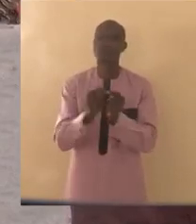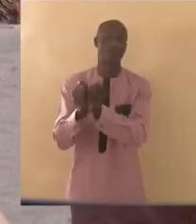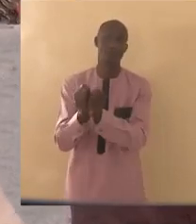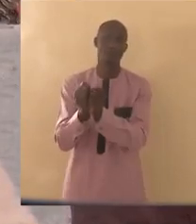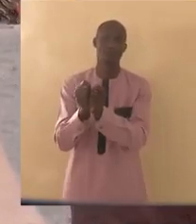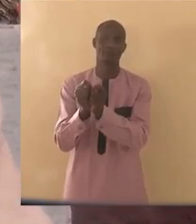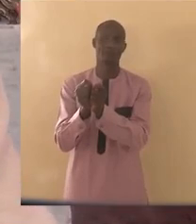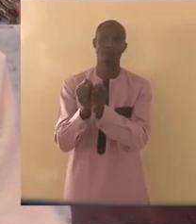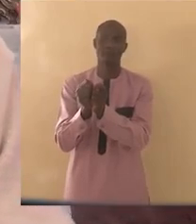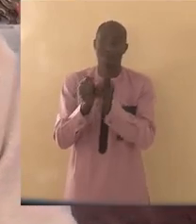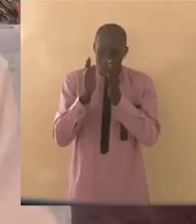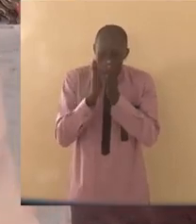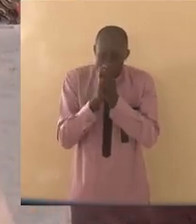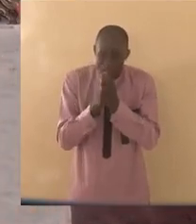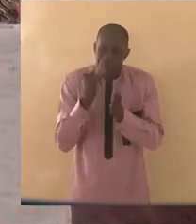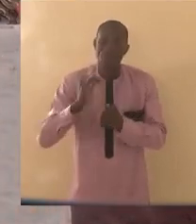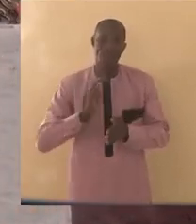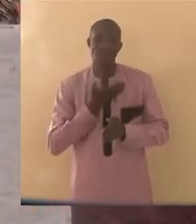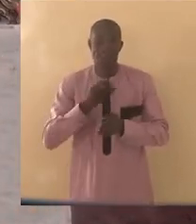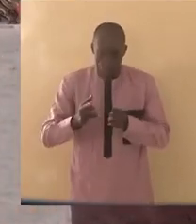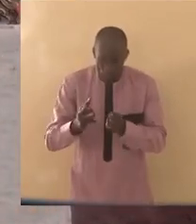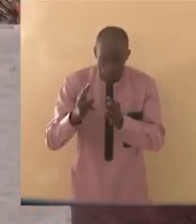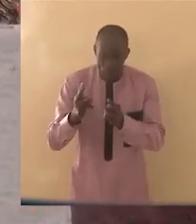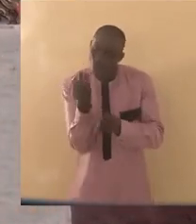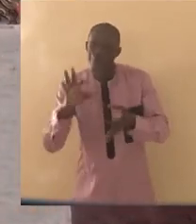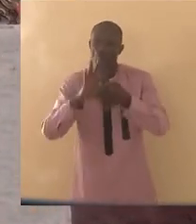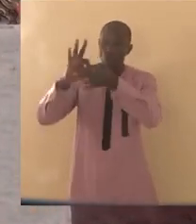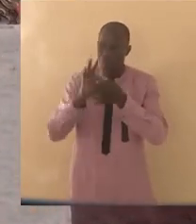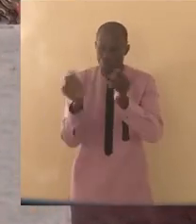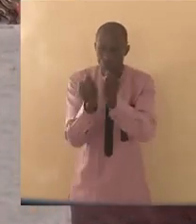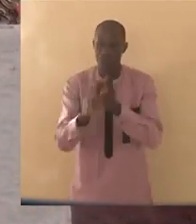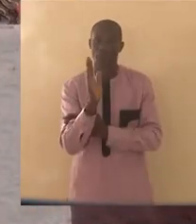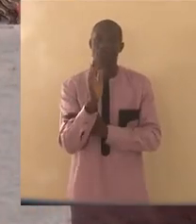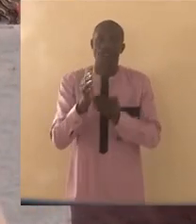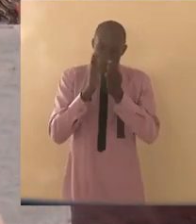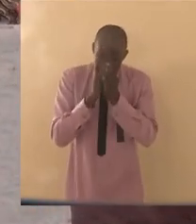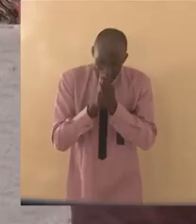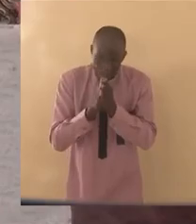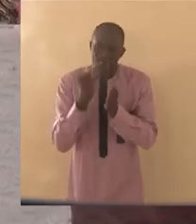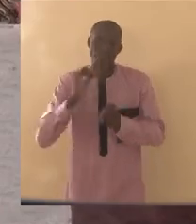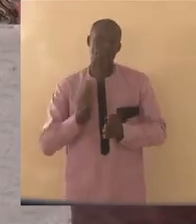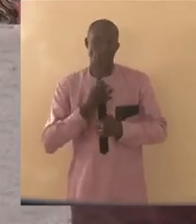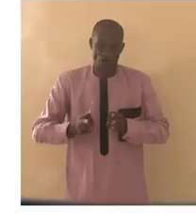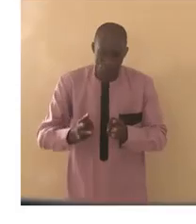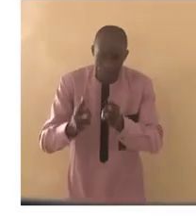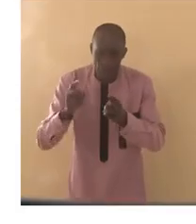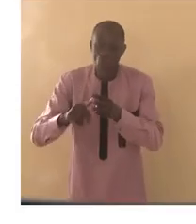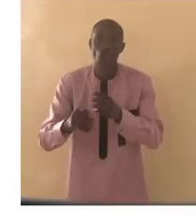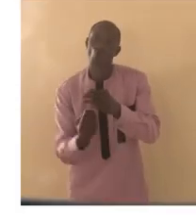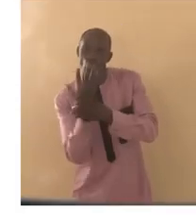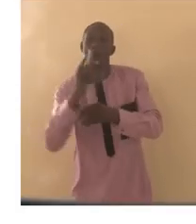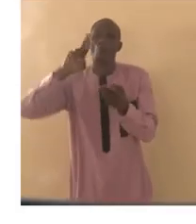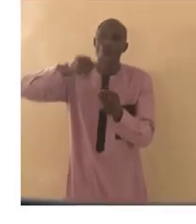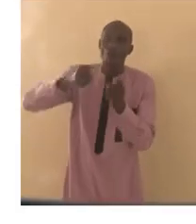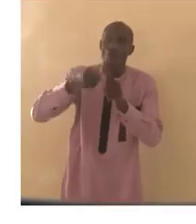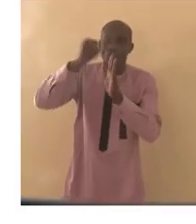It doesn't go together. Prayer is our channel of union with God. Prayer is our way to cultivate